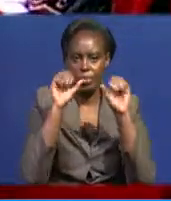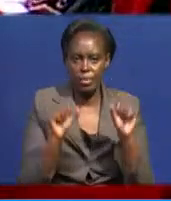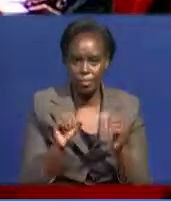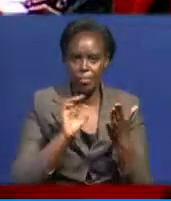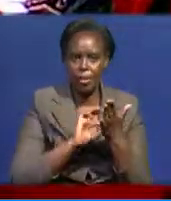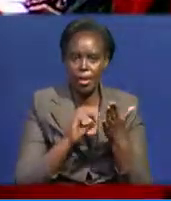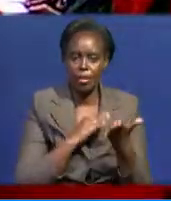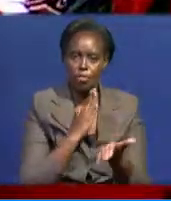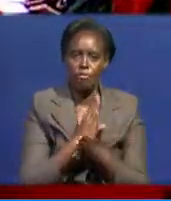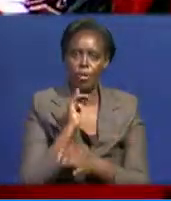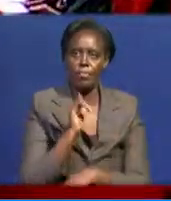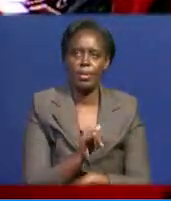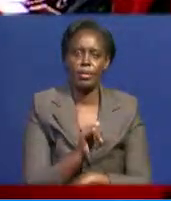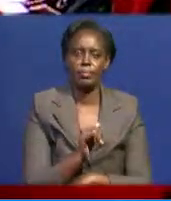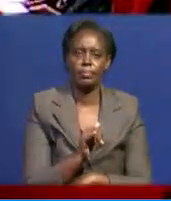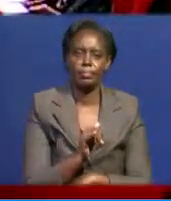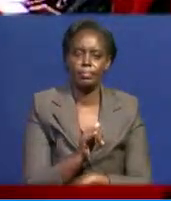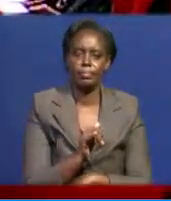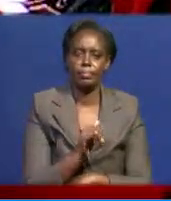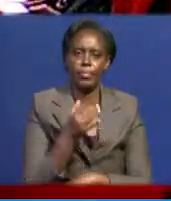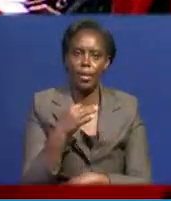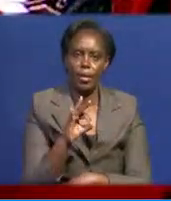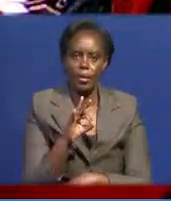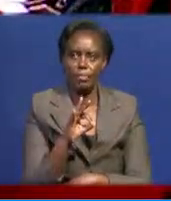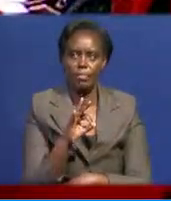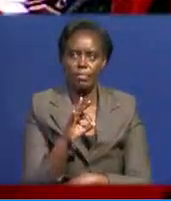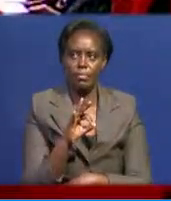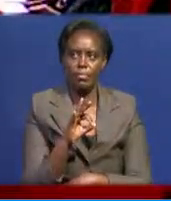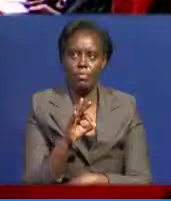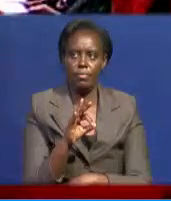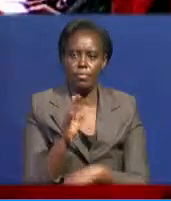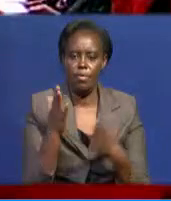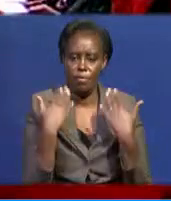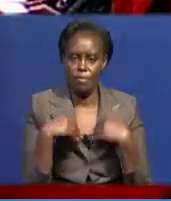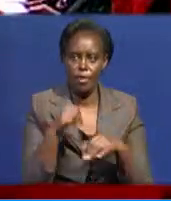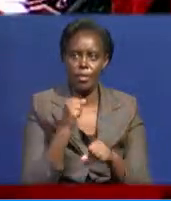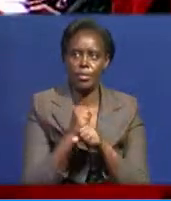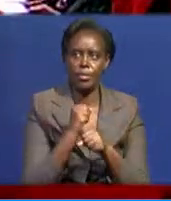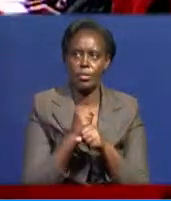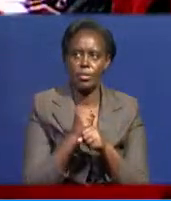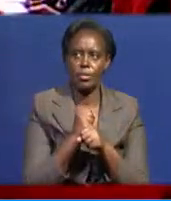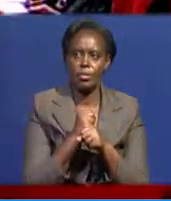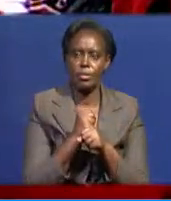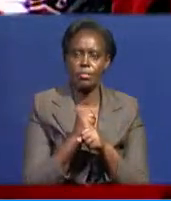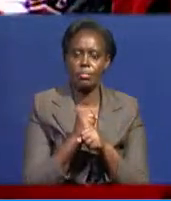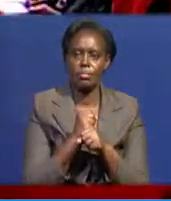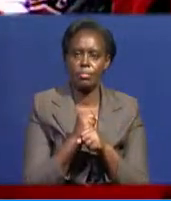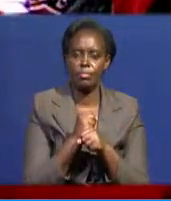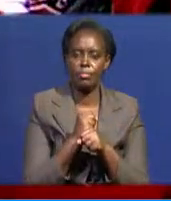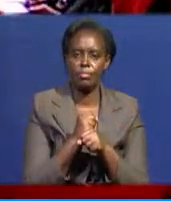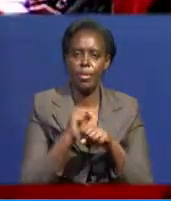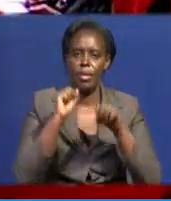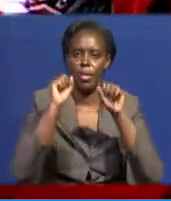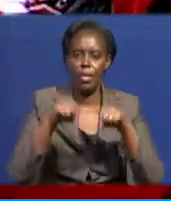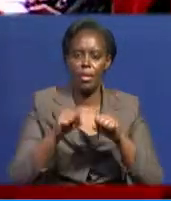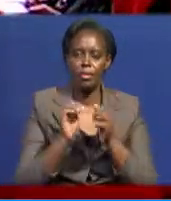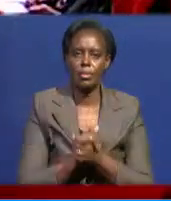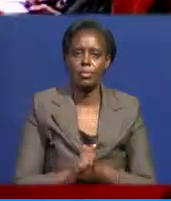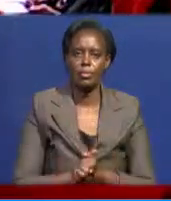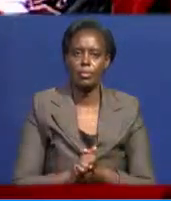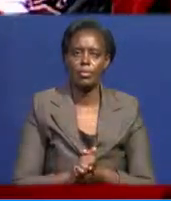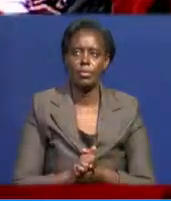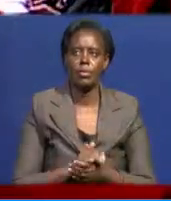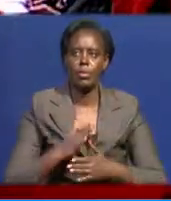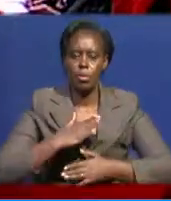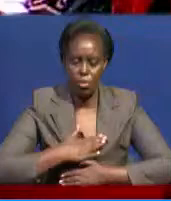can confirm whether that has been done for this. It is? Yes. So, Senator